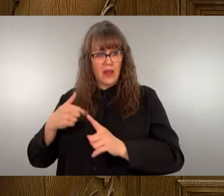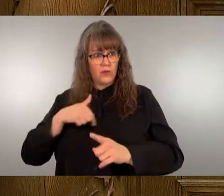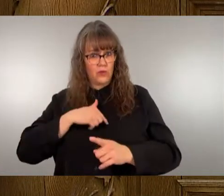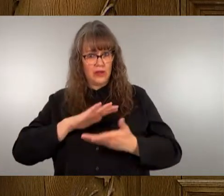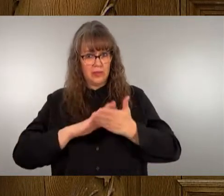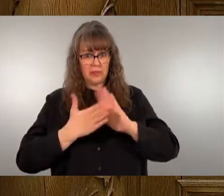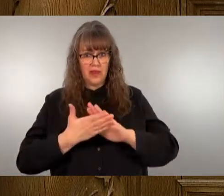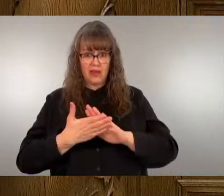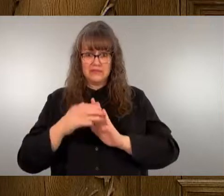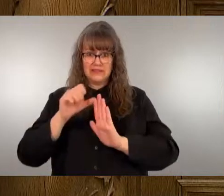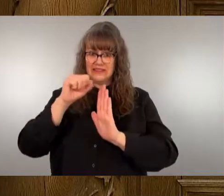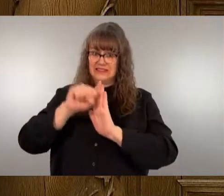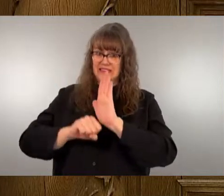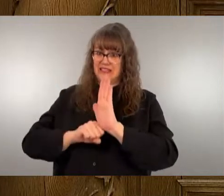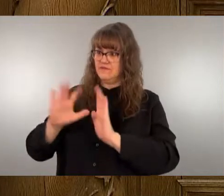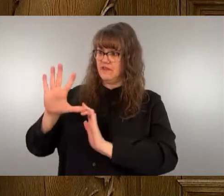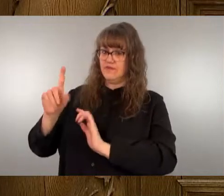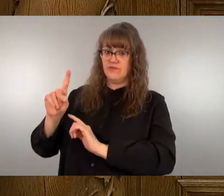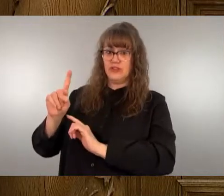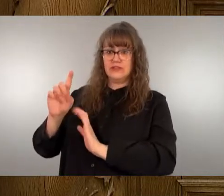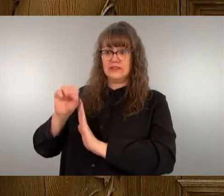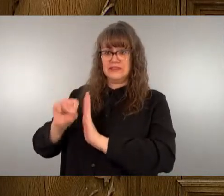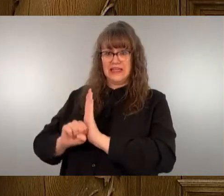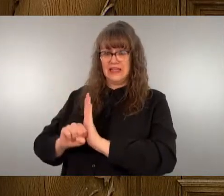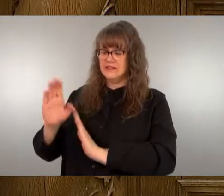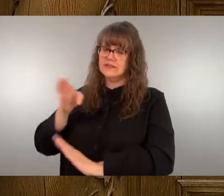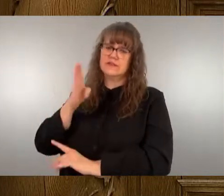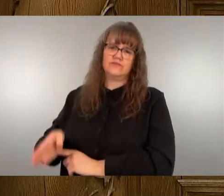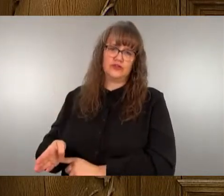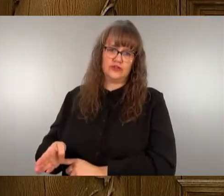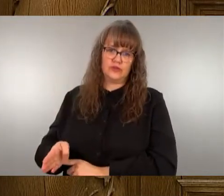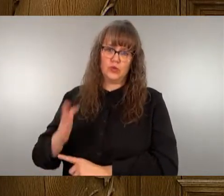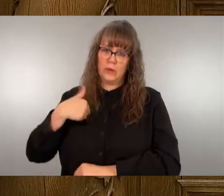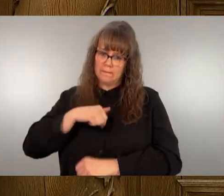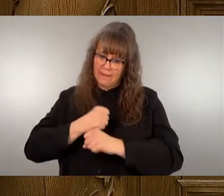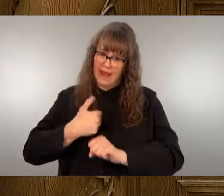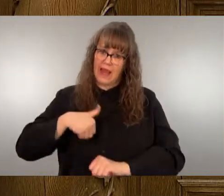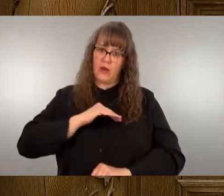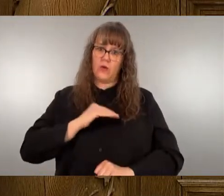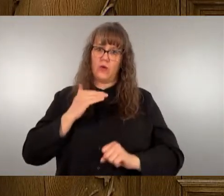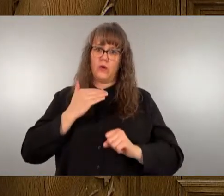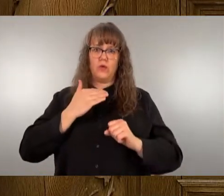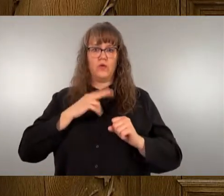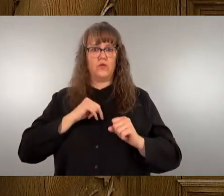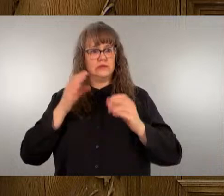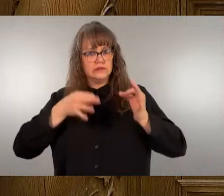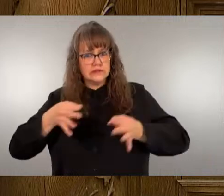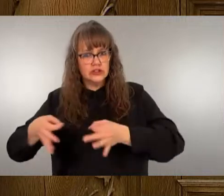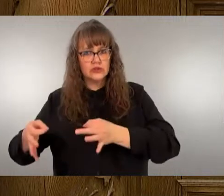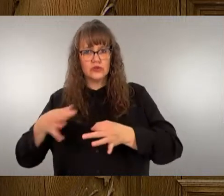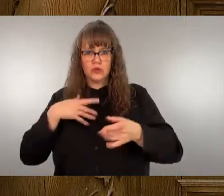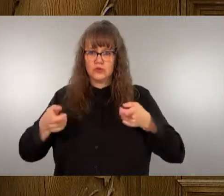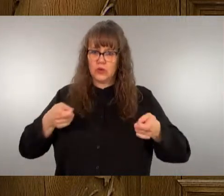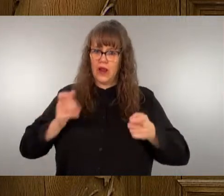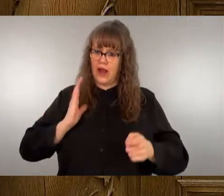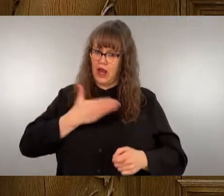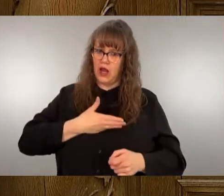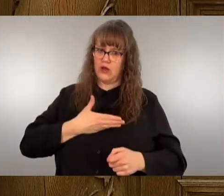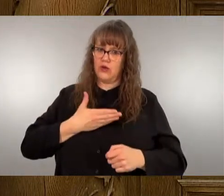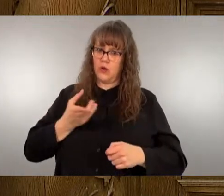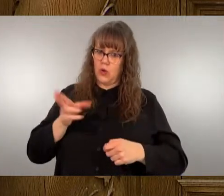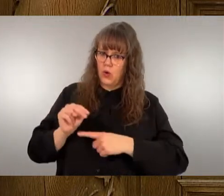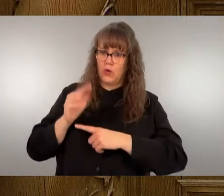decisions and control our own future. Because we have followed our own path, we live longer and have a